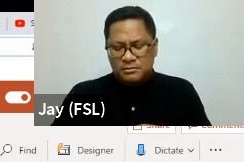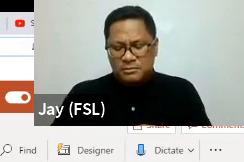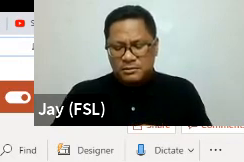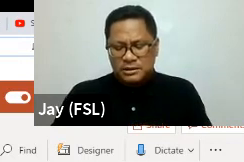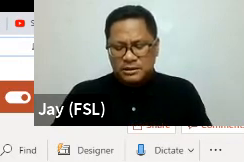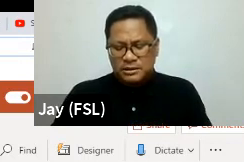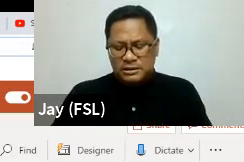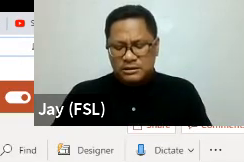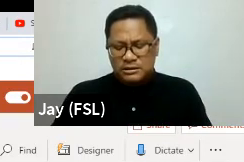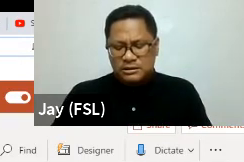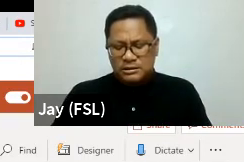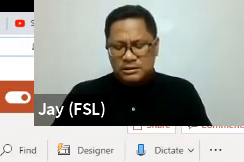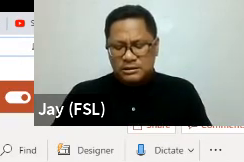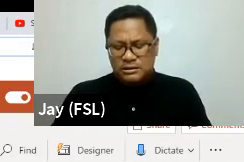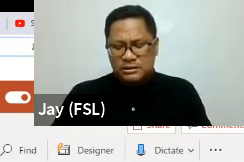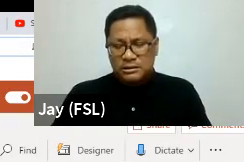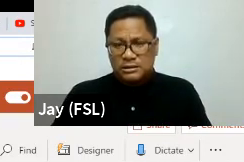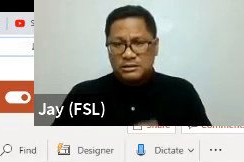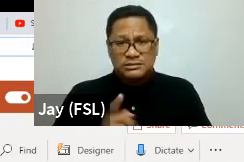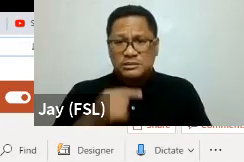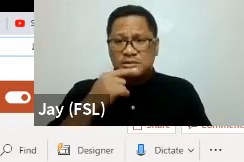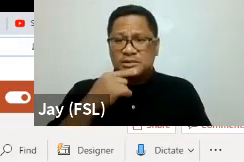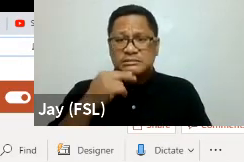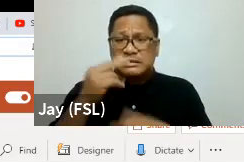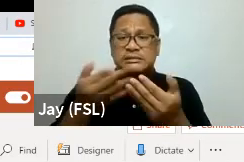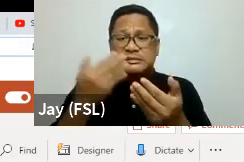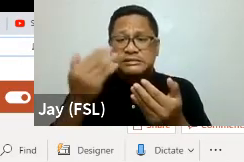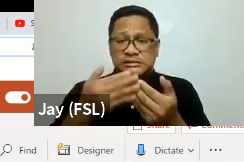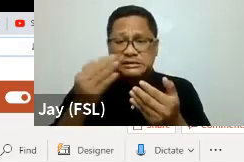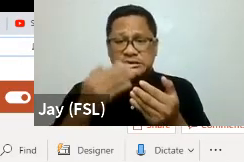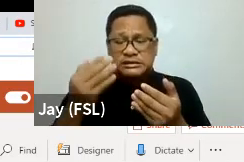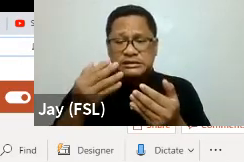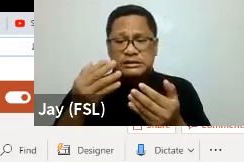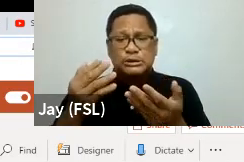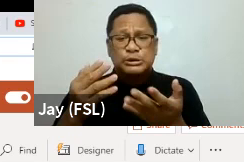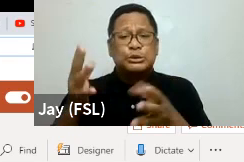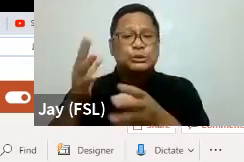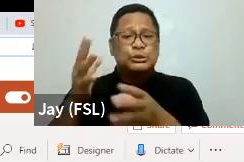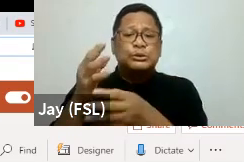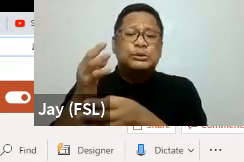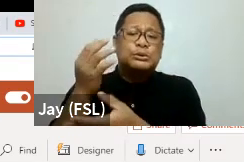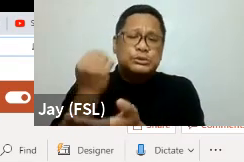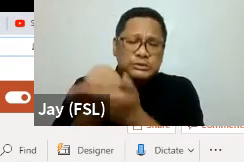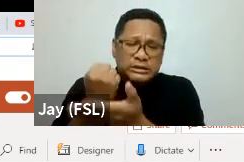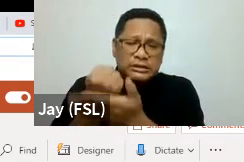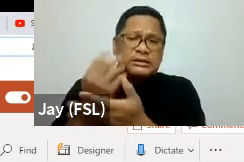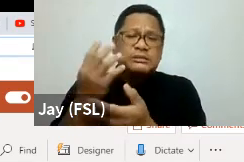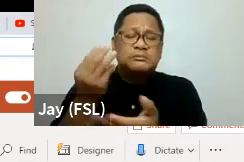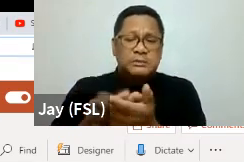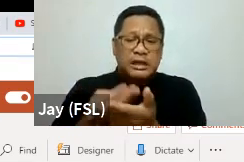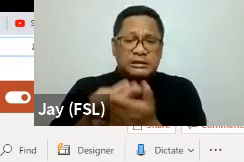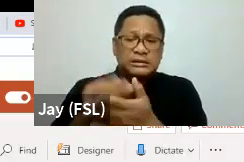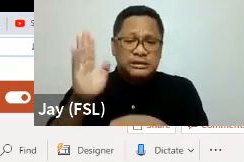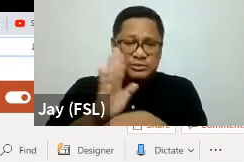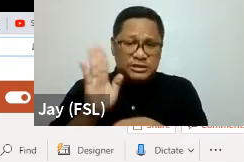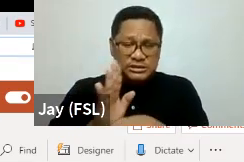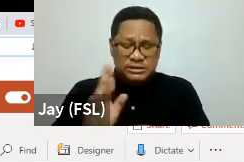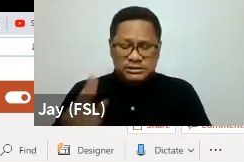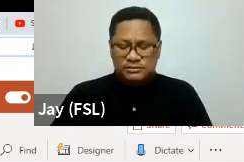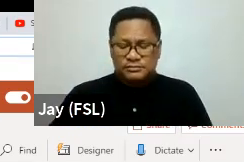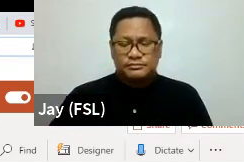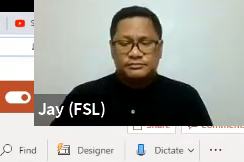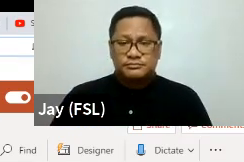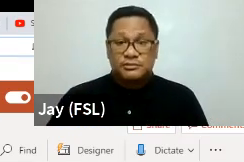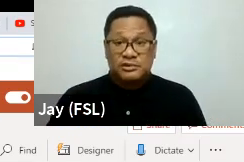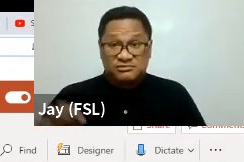full-time. Because it's not easy to make money. Okay? It's not easy to make money sa business. Okay? Hindi